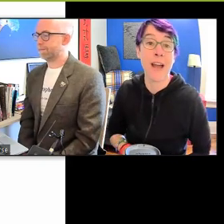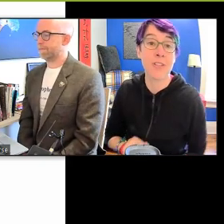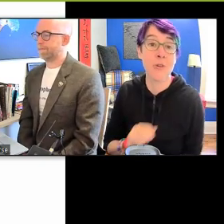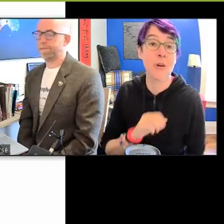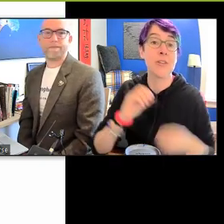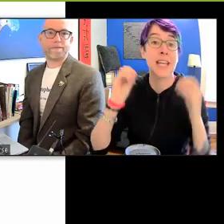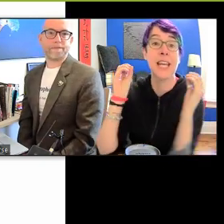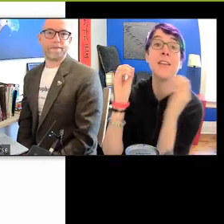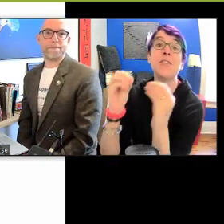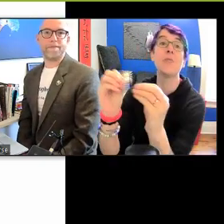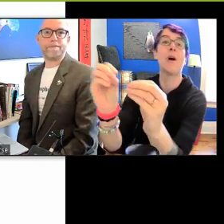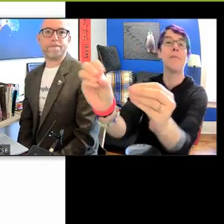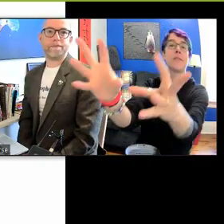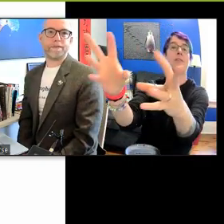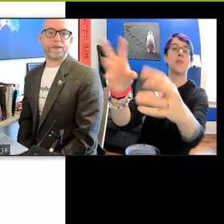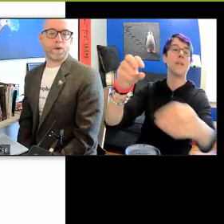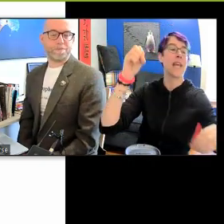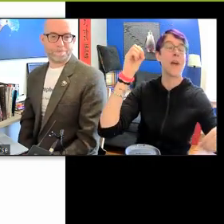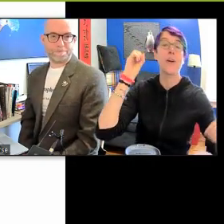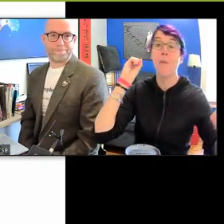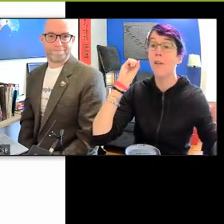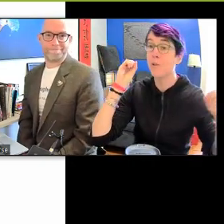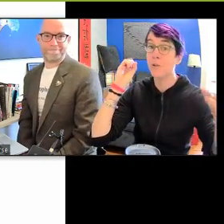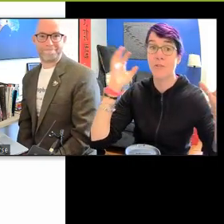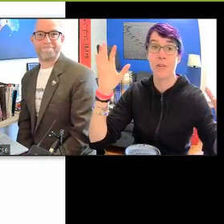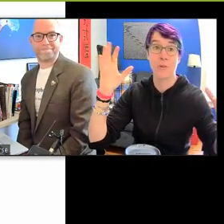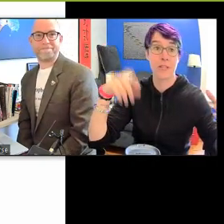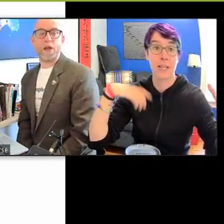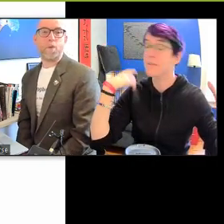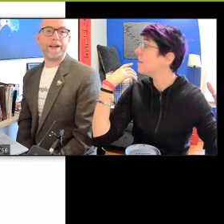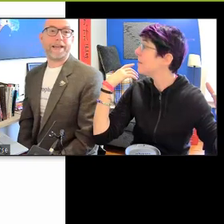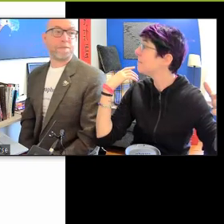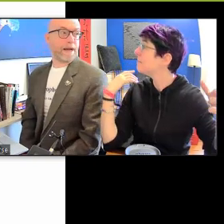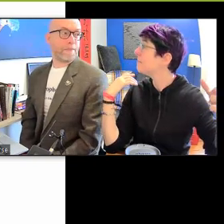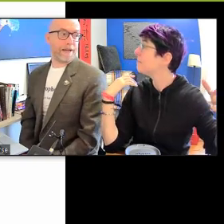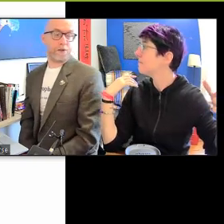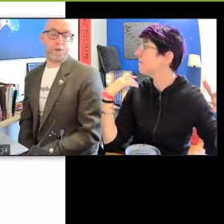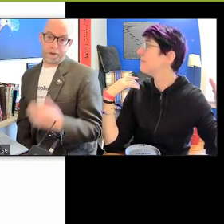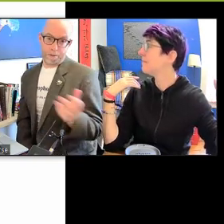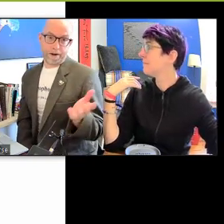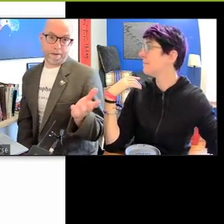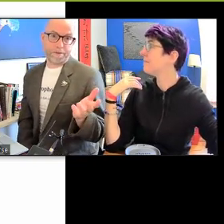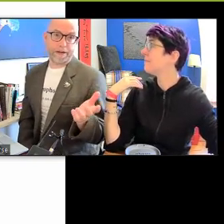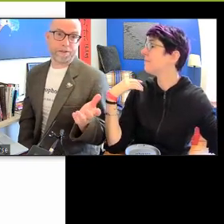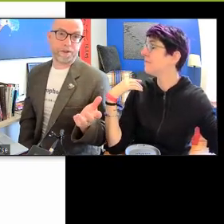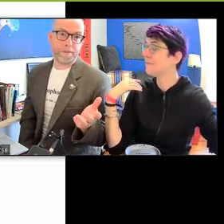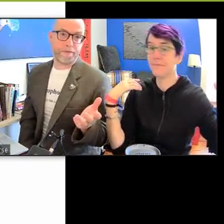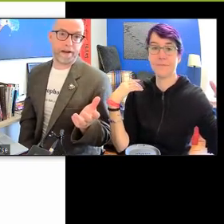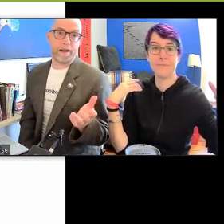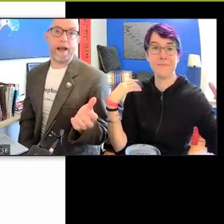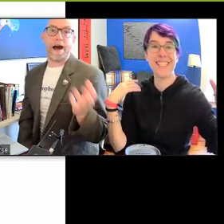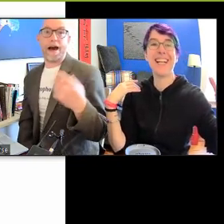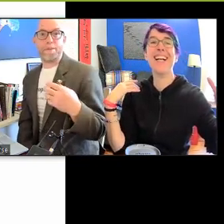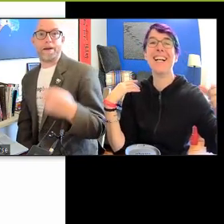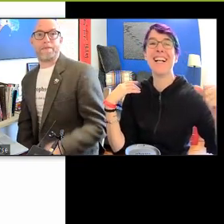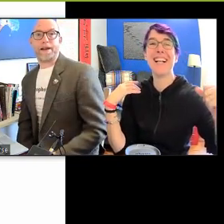our fat stores into our muscles. Well, we need carrier molecules for all sorts of things. Way to get to my bias. You brought up the fat because you think about fat a